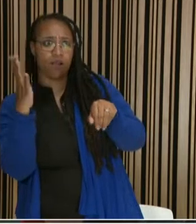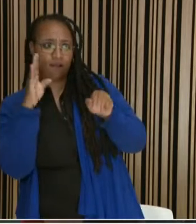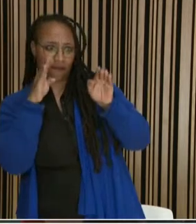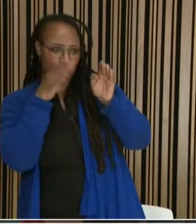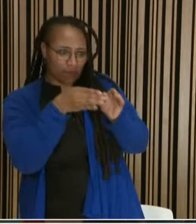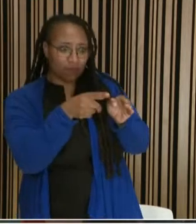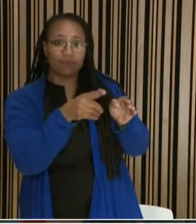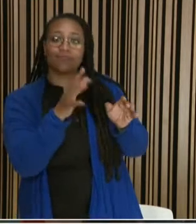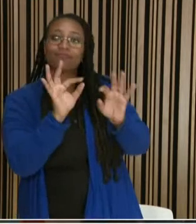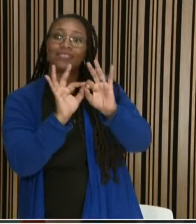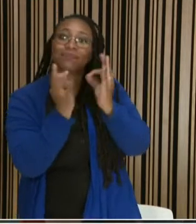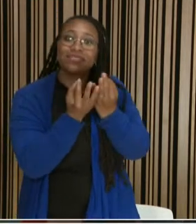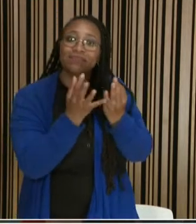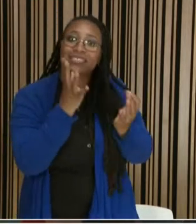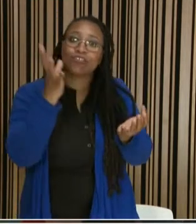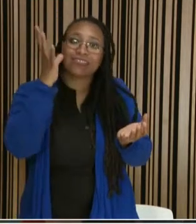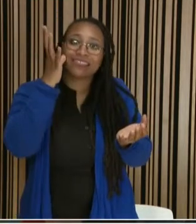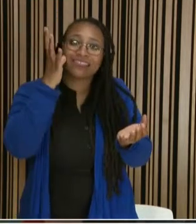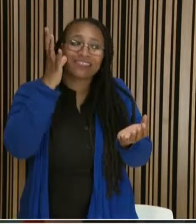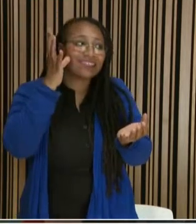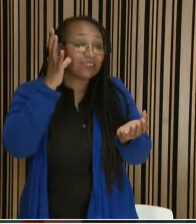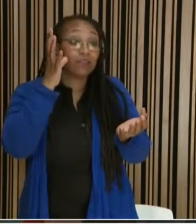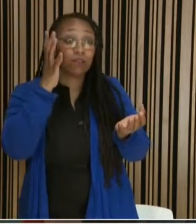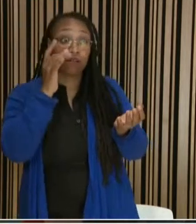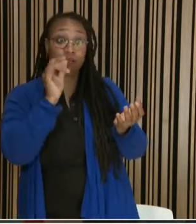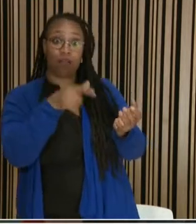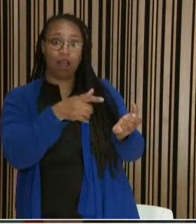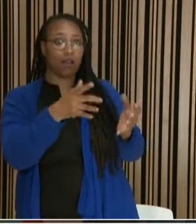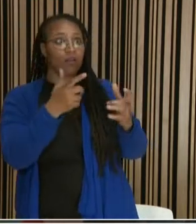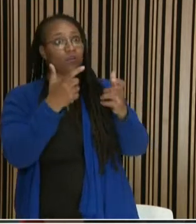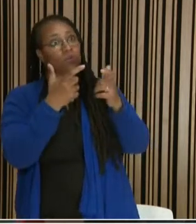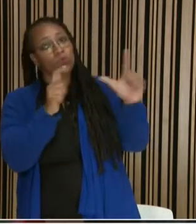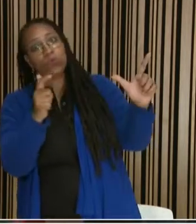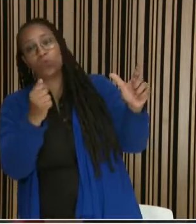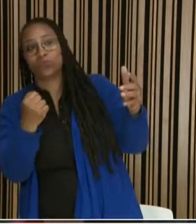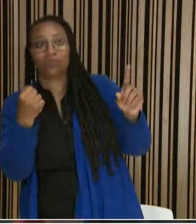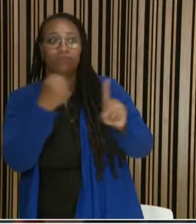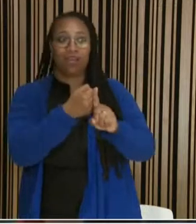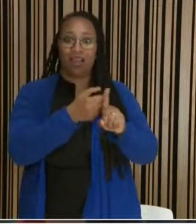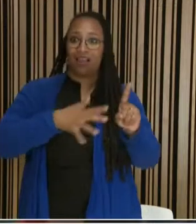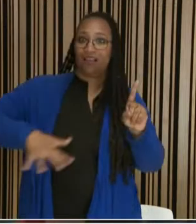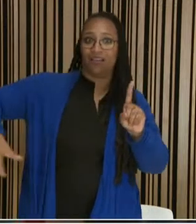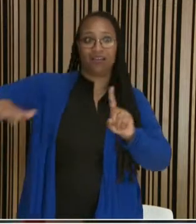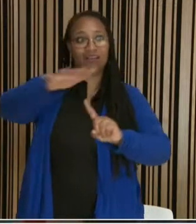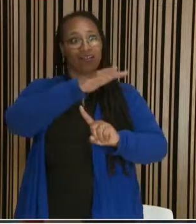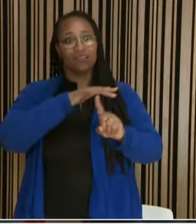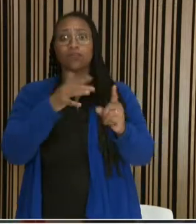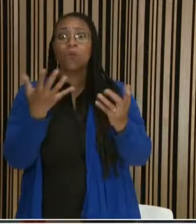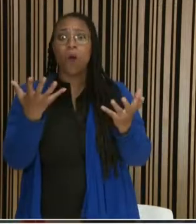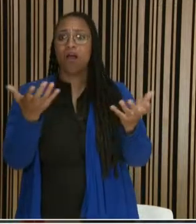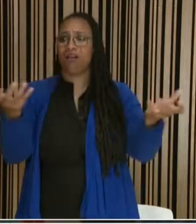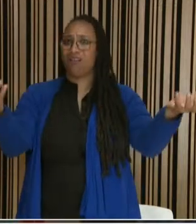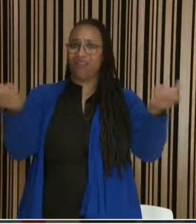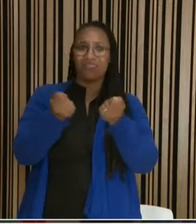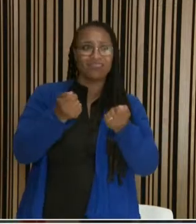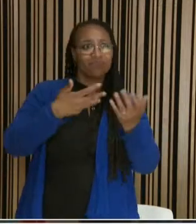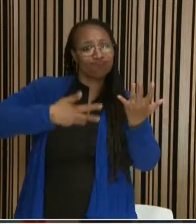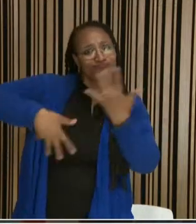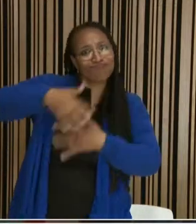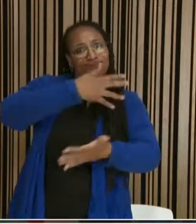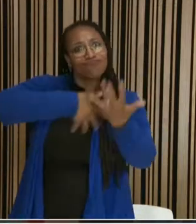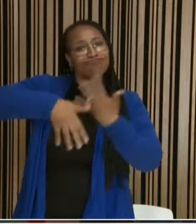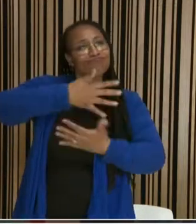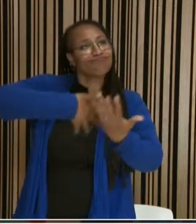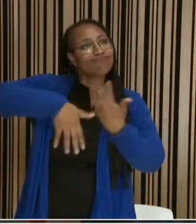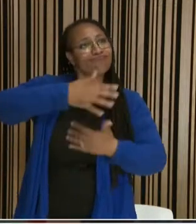in DC, which are going to be a huge part of how we grow our population. And so one of those programs is